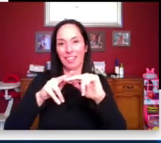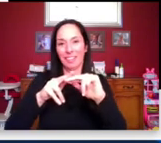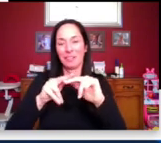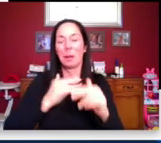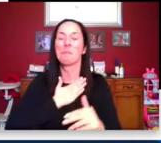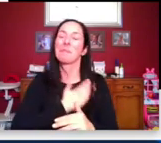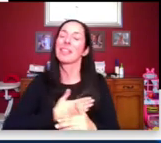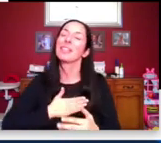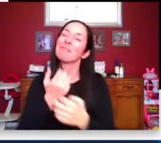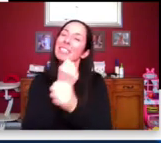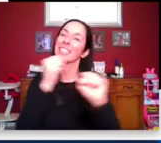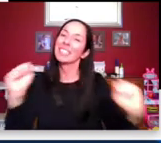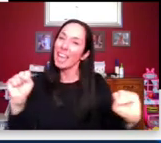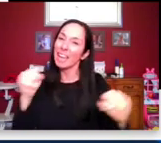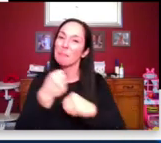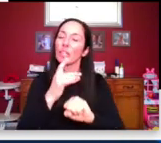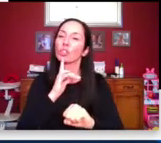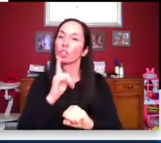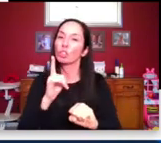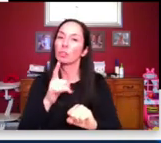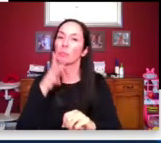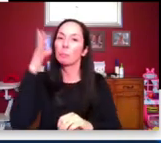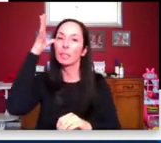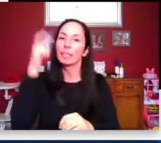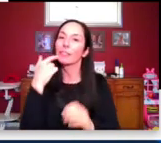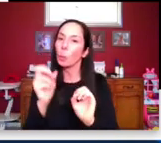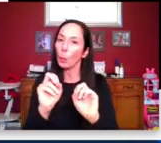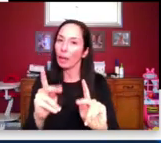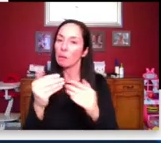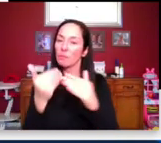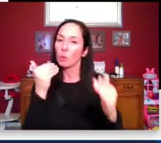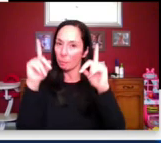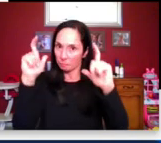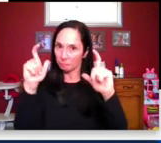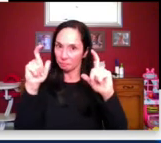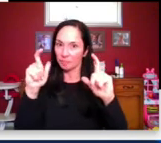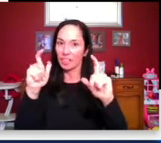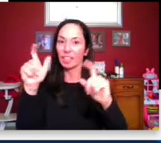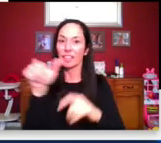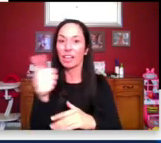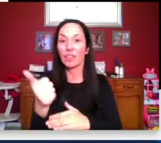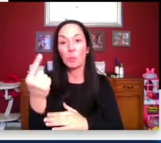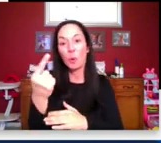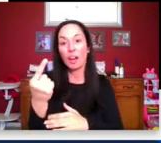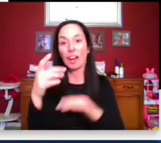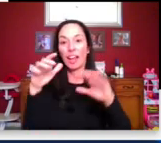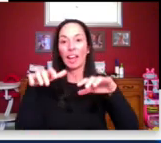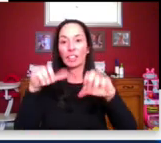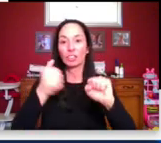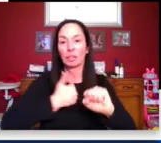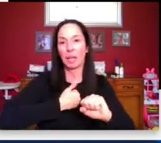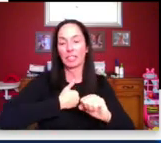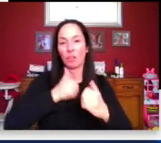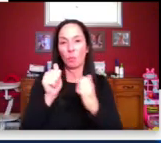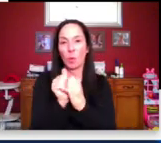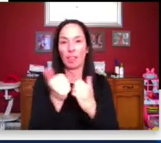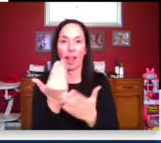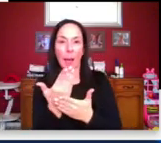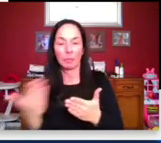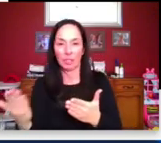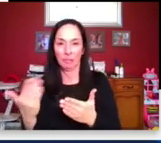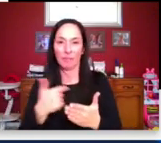safe. Please make sure you have permission before you take your photographs. Here's a photograph I was able to take by myself with an object.